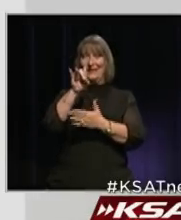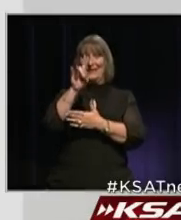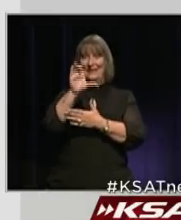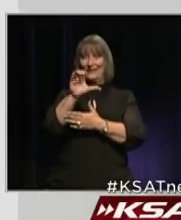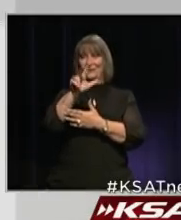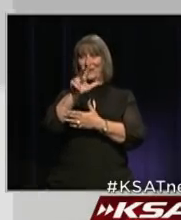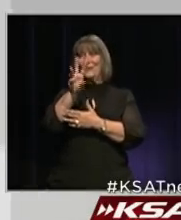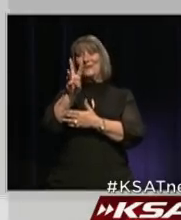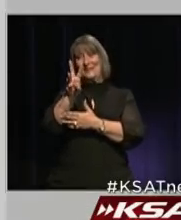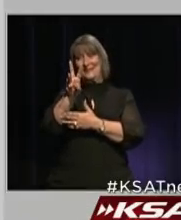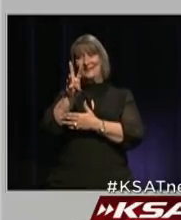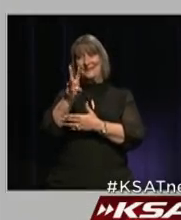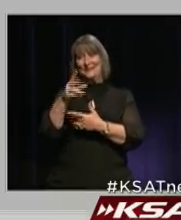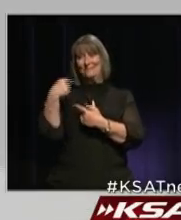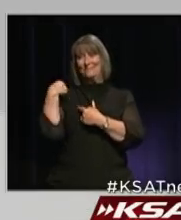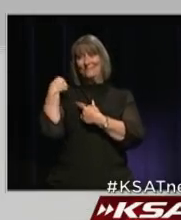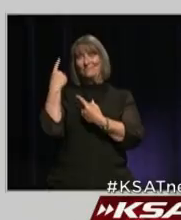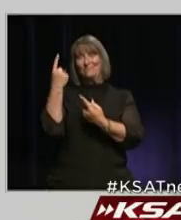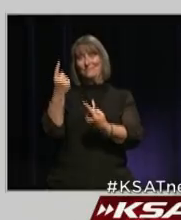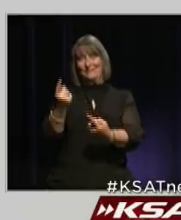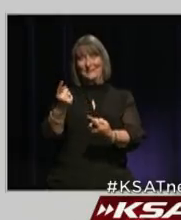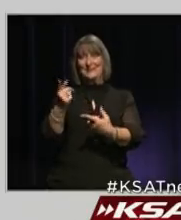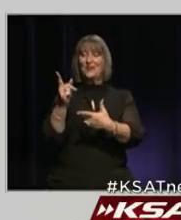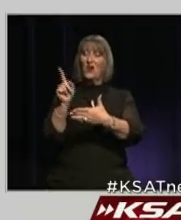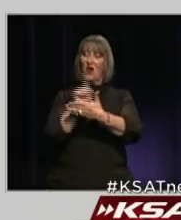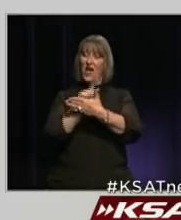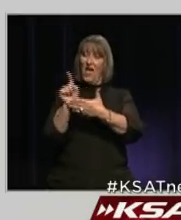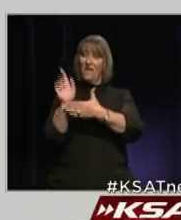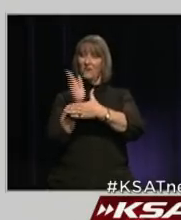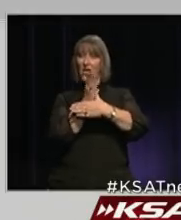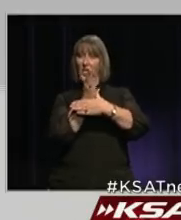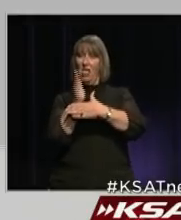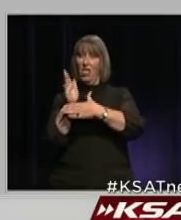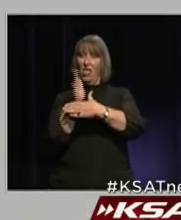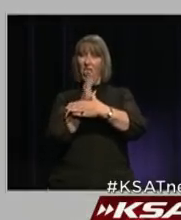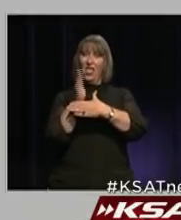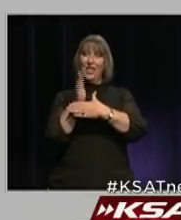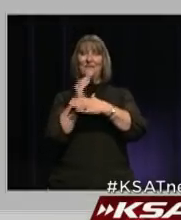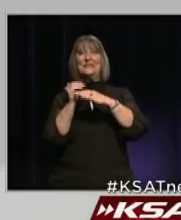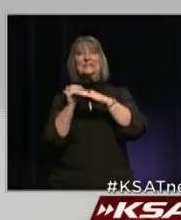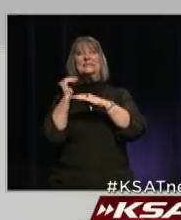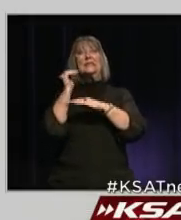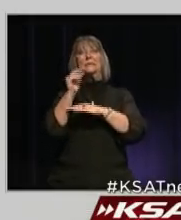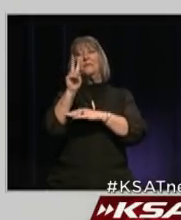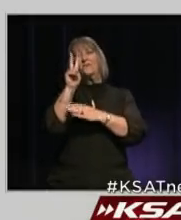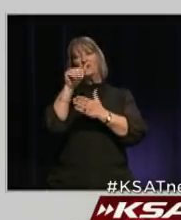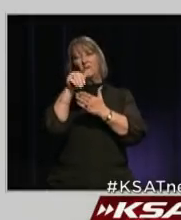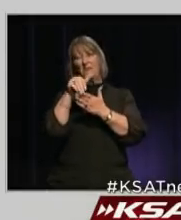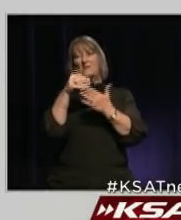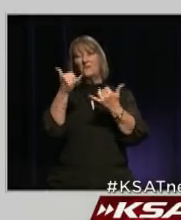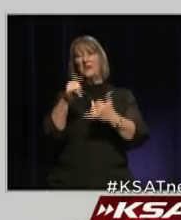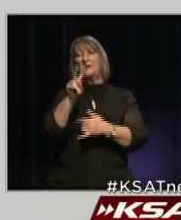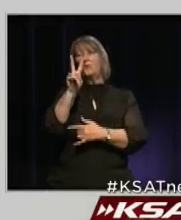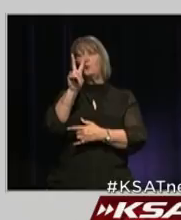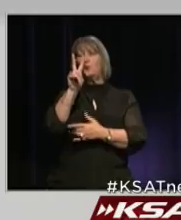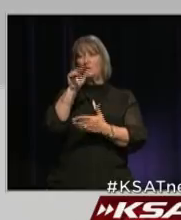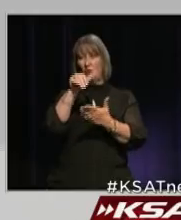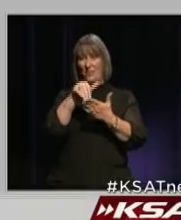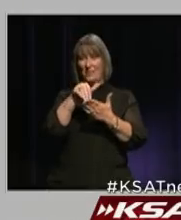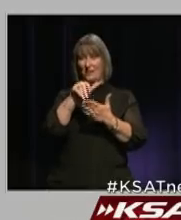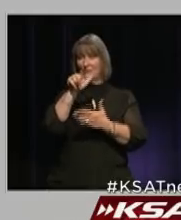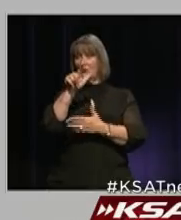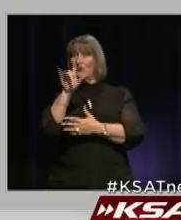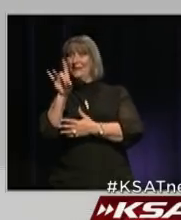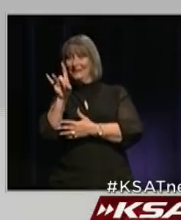149,836 since this began. Our seven-day rolling average now remains above the 2,000 mark, but we stand at